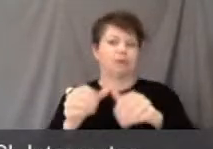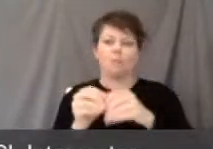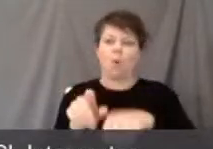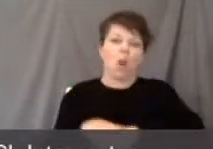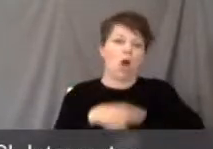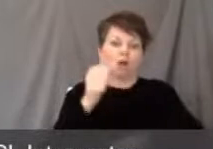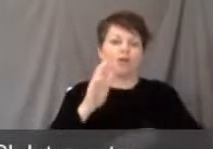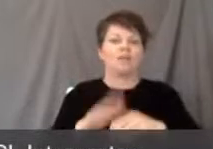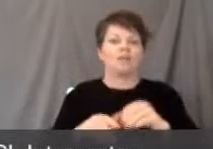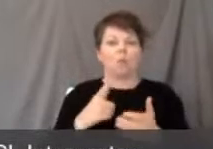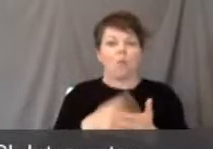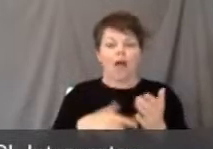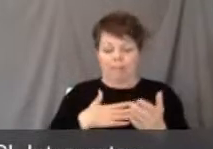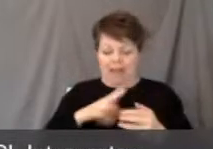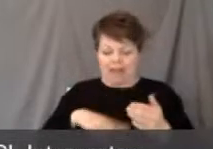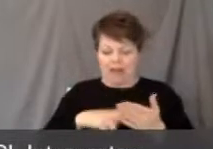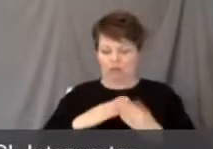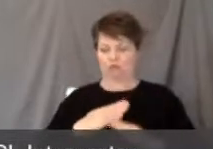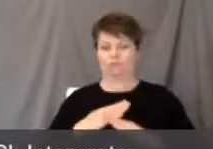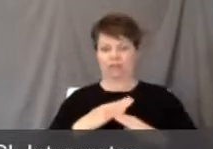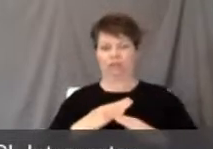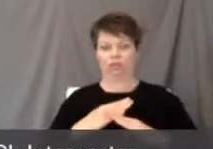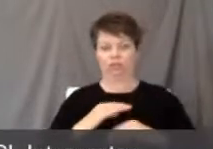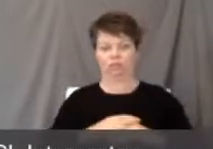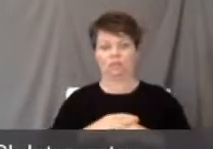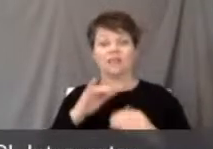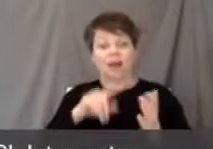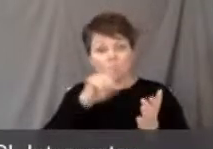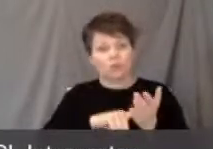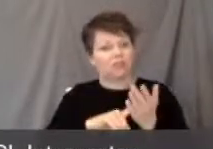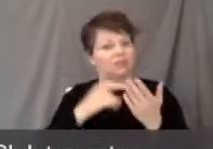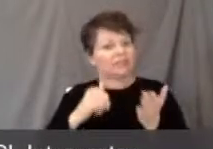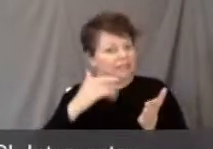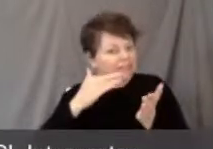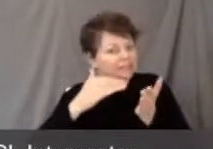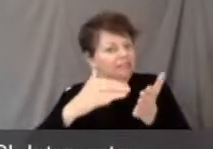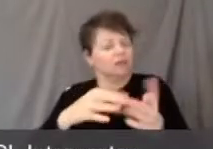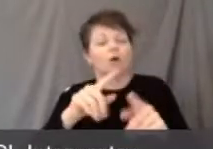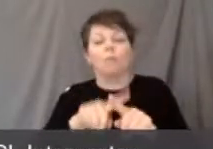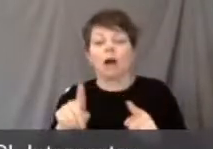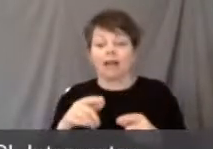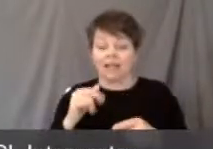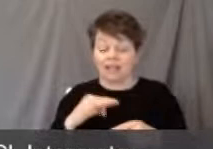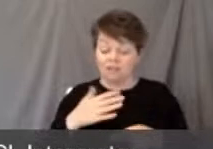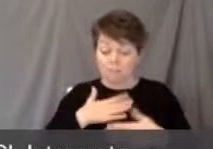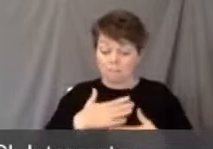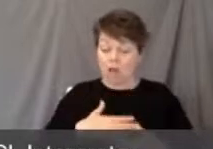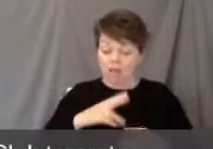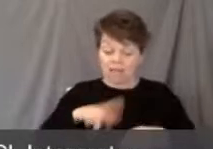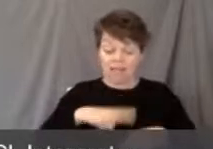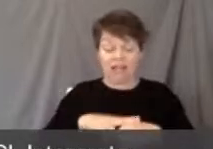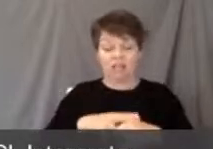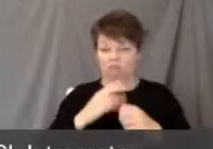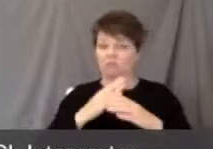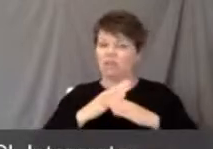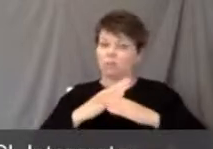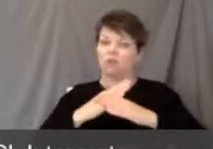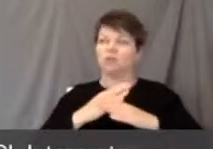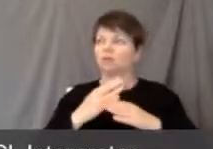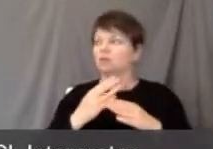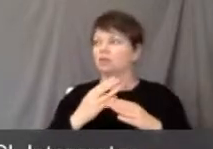natural infection. This is still ongoing research, but we know that with a natural infection, you probably have some immunity for at least 3